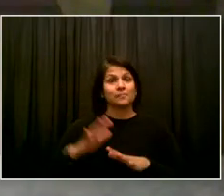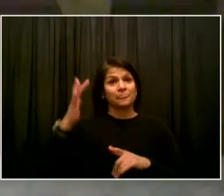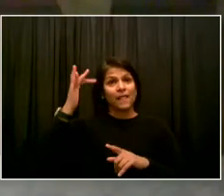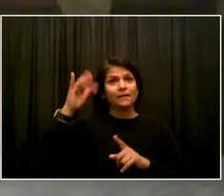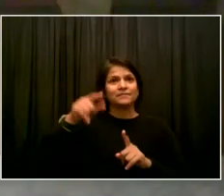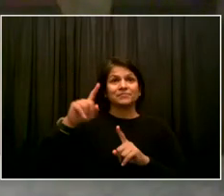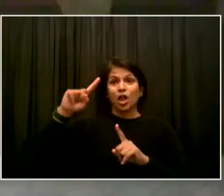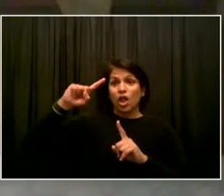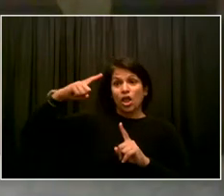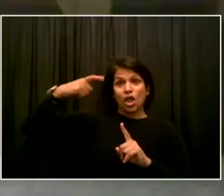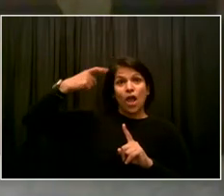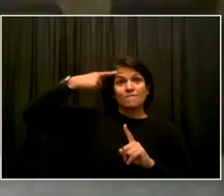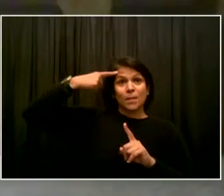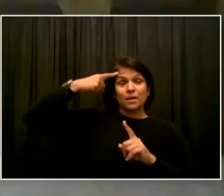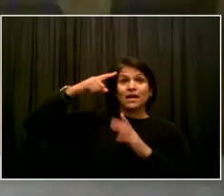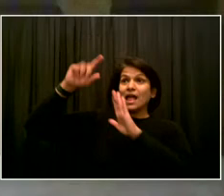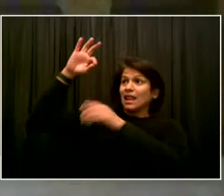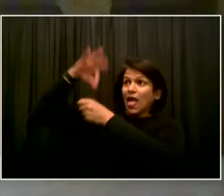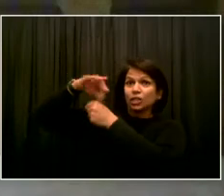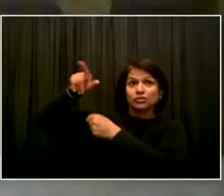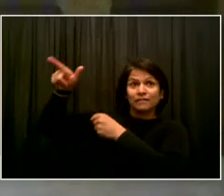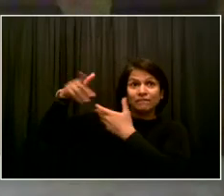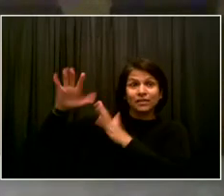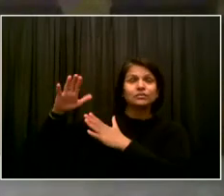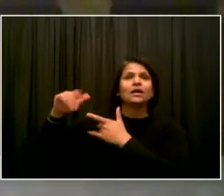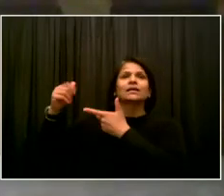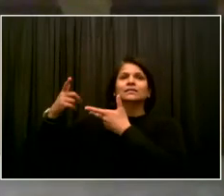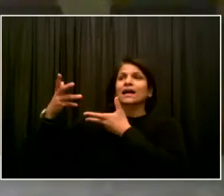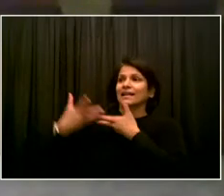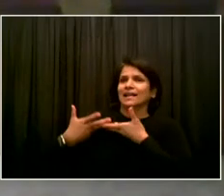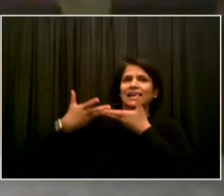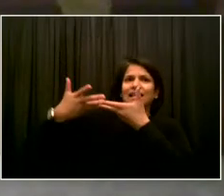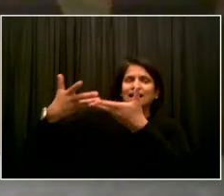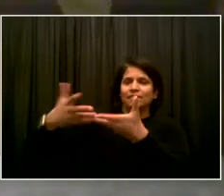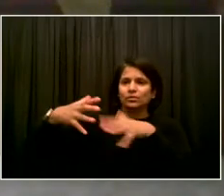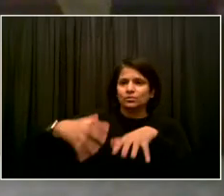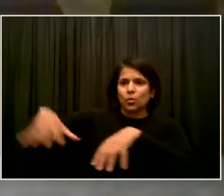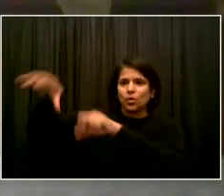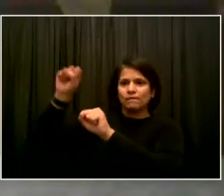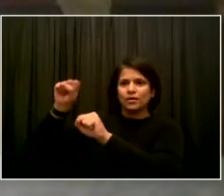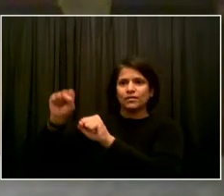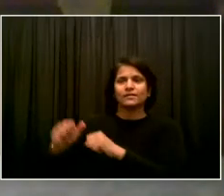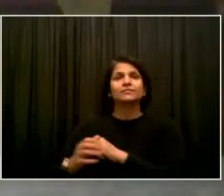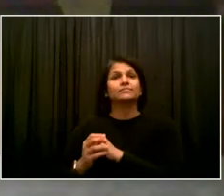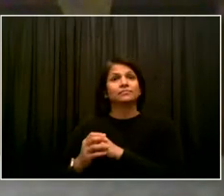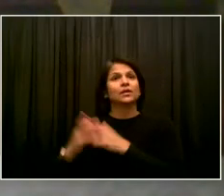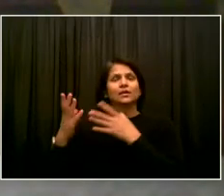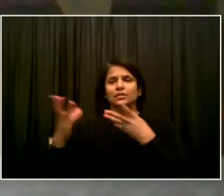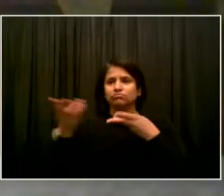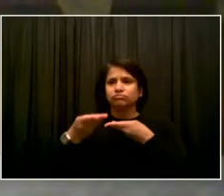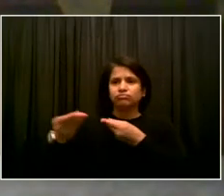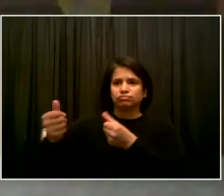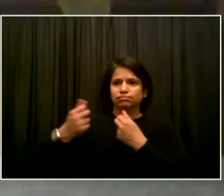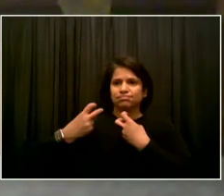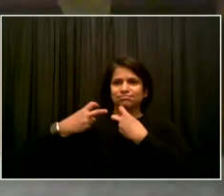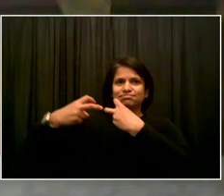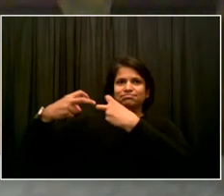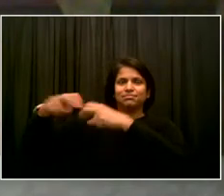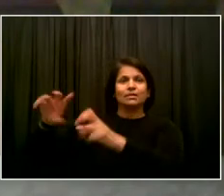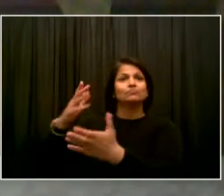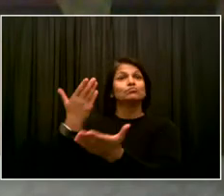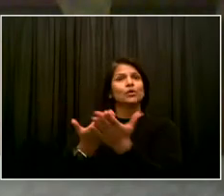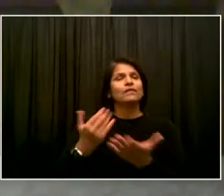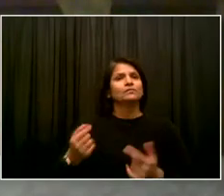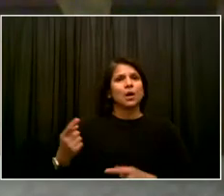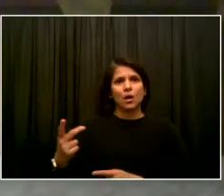that throughout the holiday weekend. You and I have communicated throughout the night, throughout the mornings, making sure that we